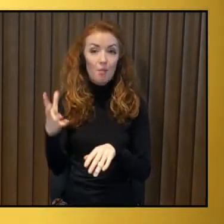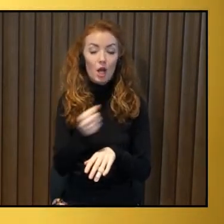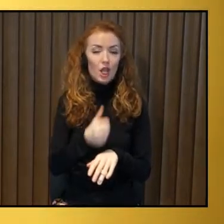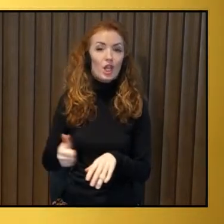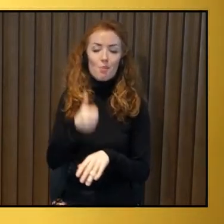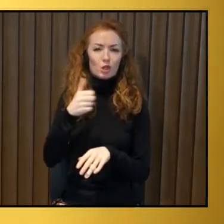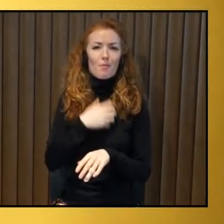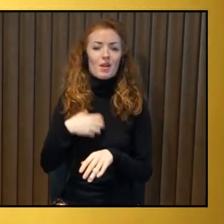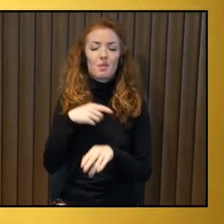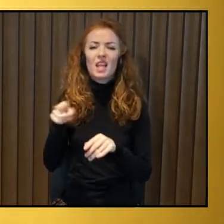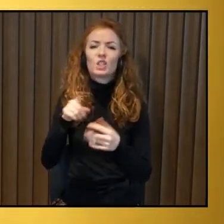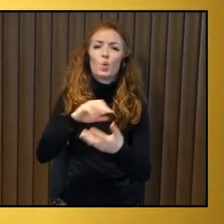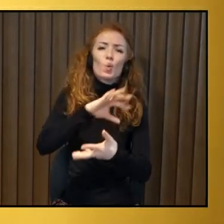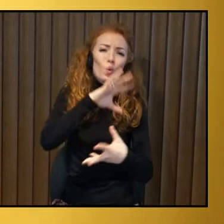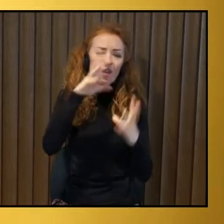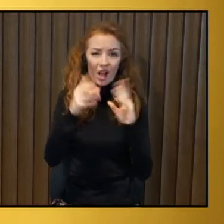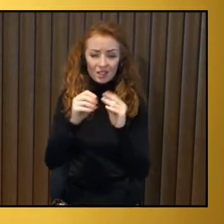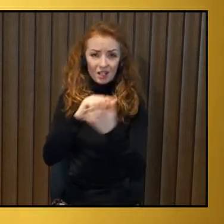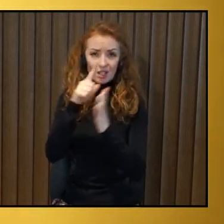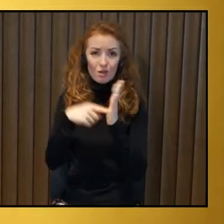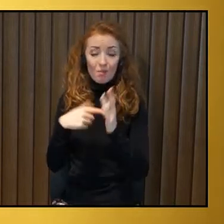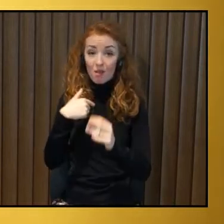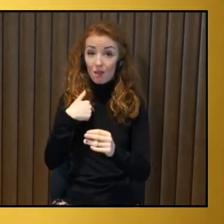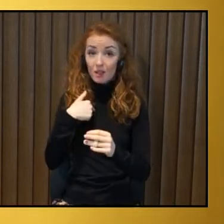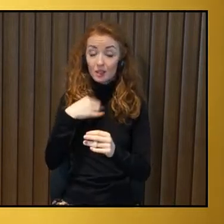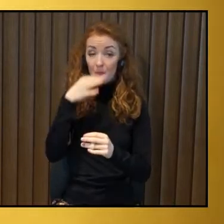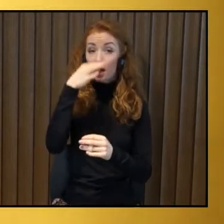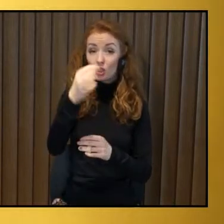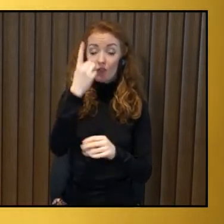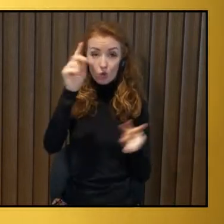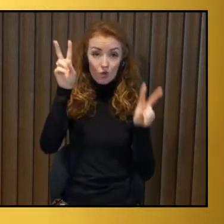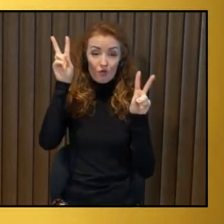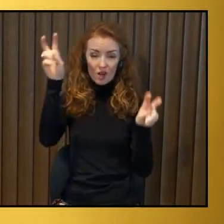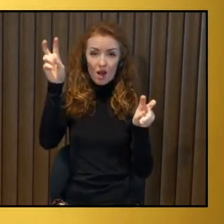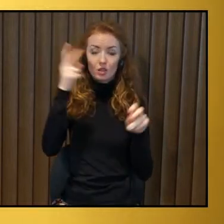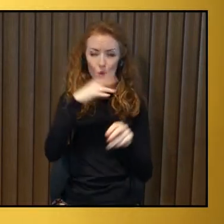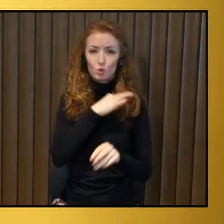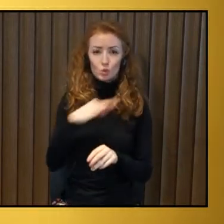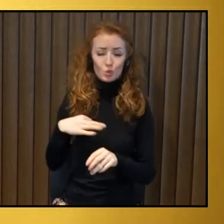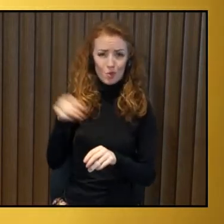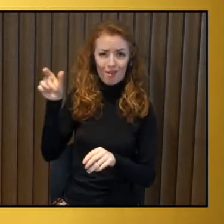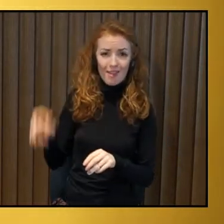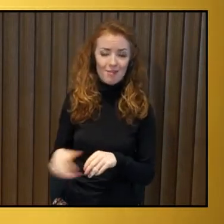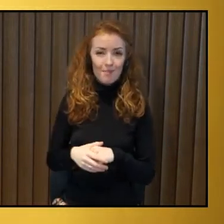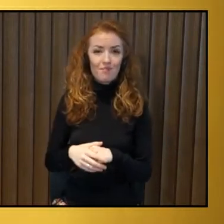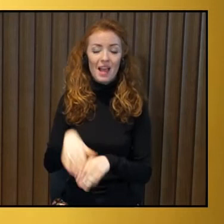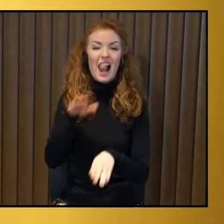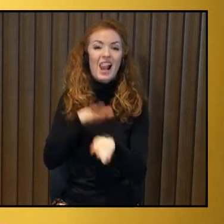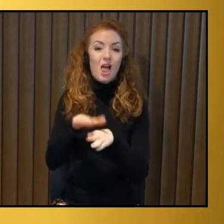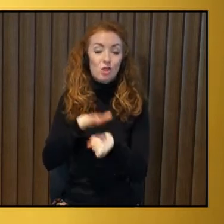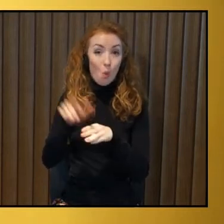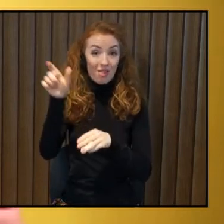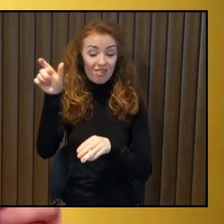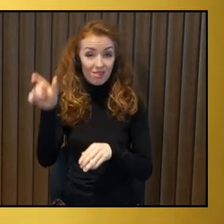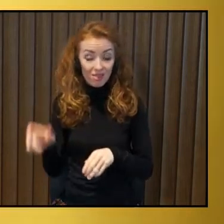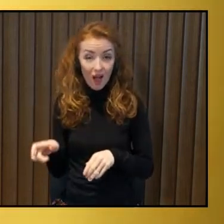this phrase from her, is that in user-centered design, it's only good as the user that's at the